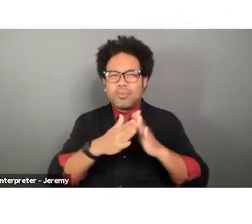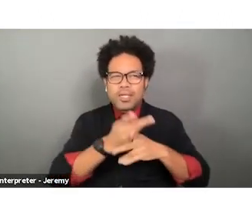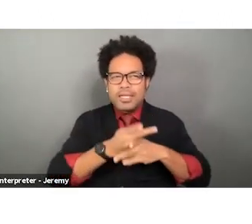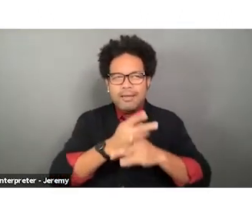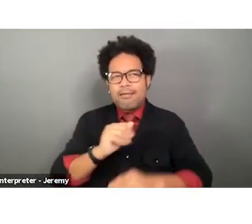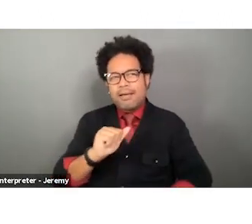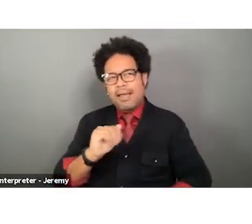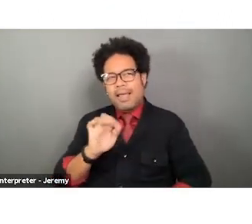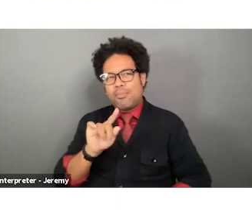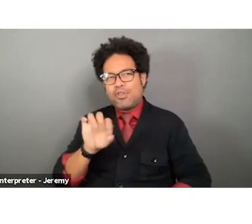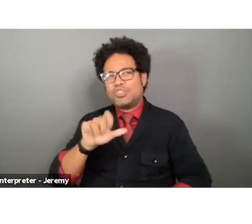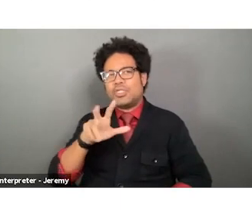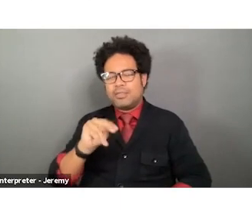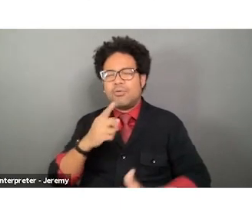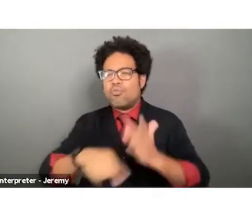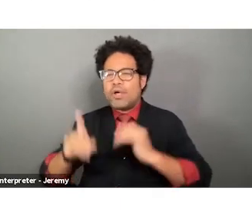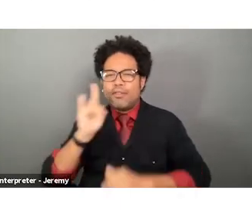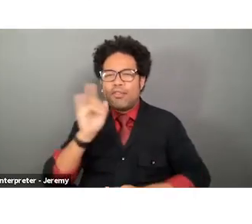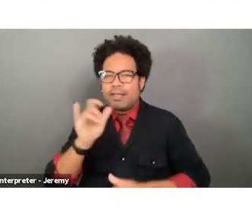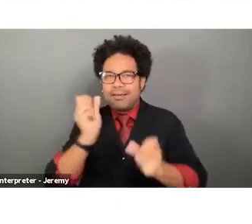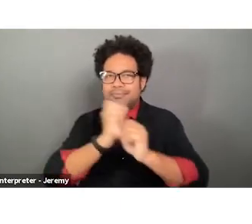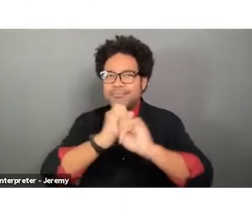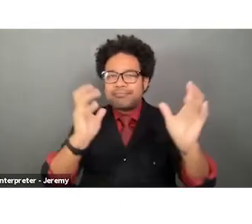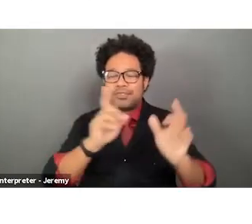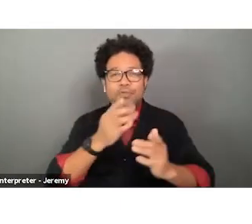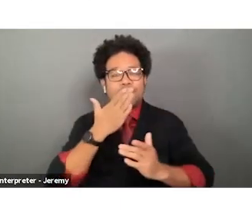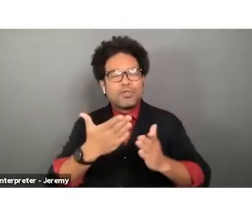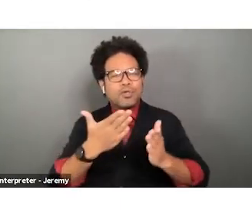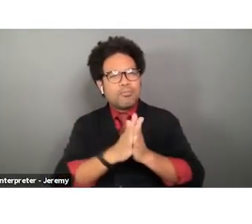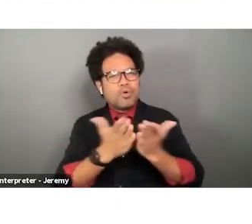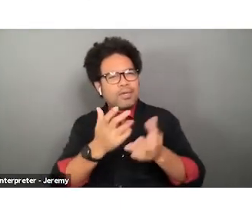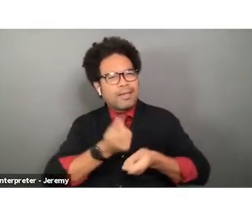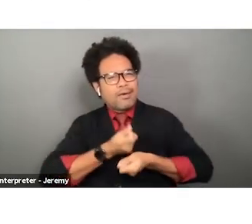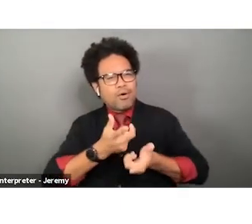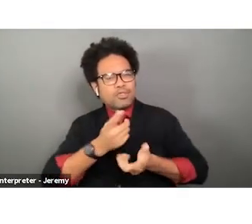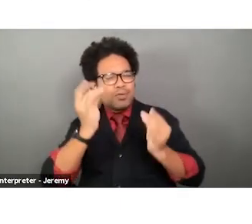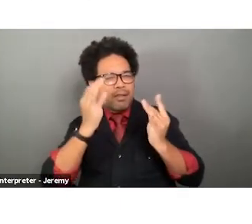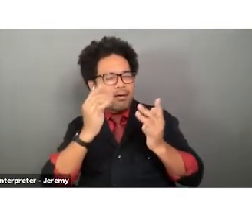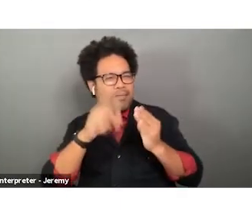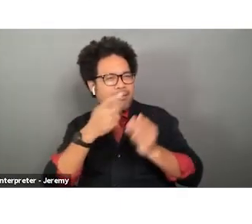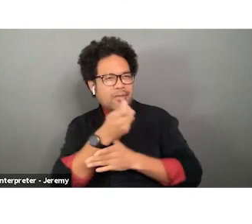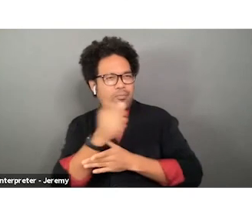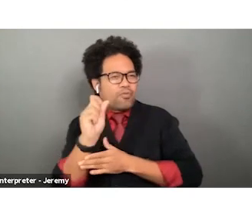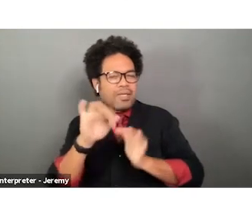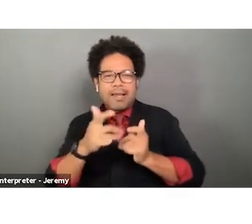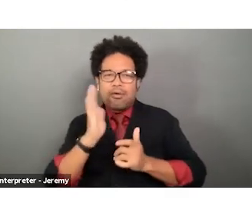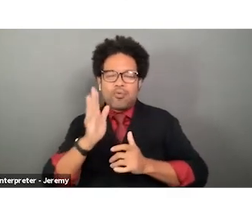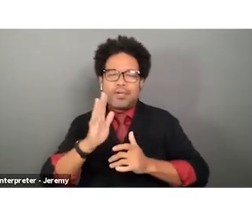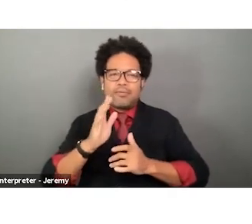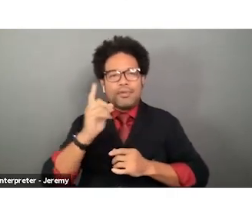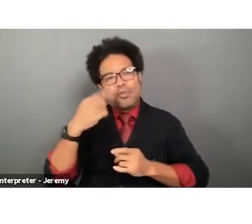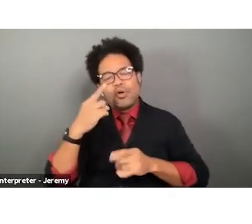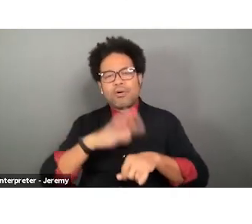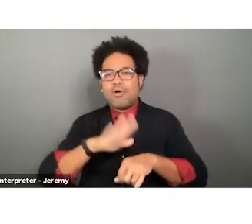like. It's a really great book, and it really prods you to think about these movements and how it can actually look on your own end. She